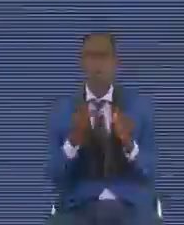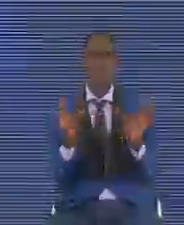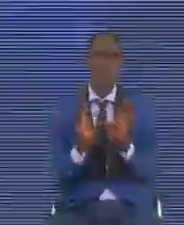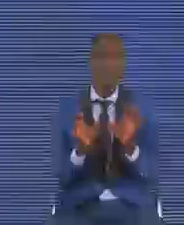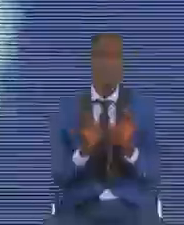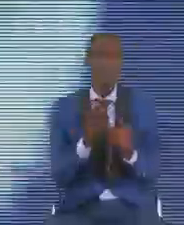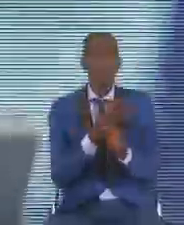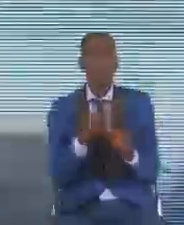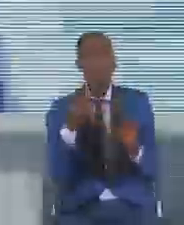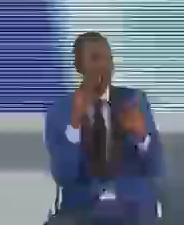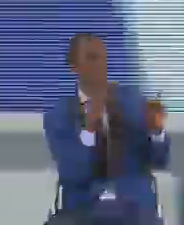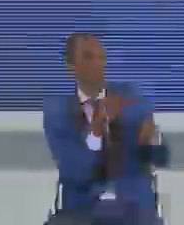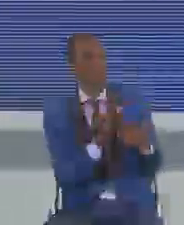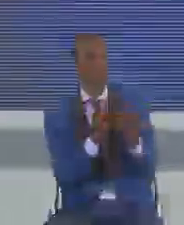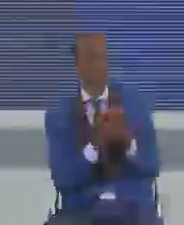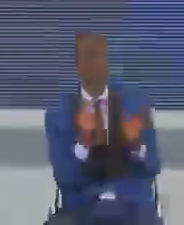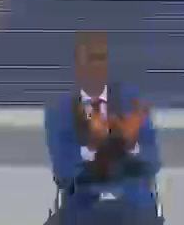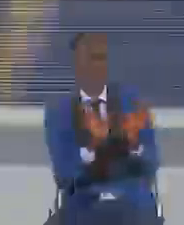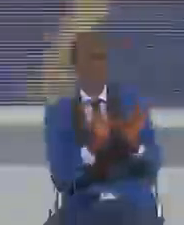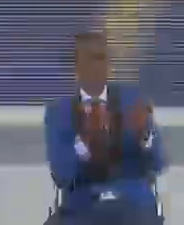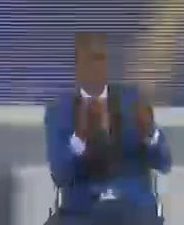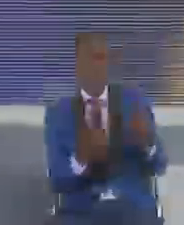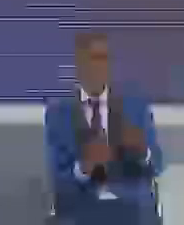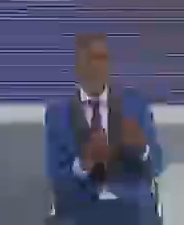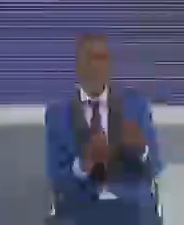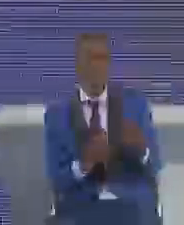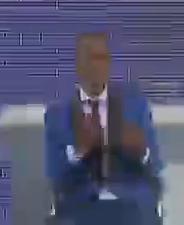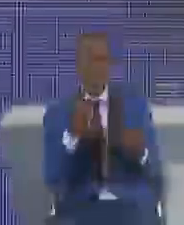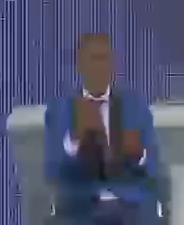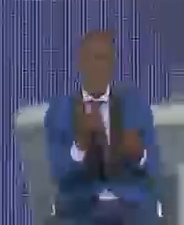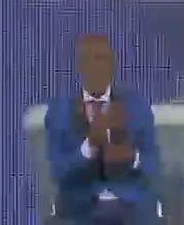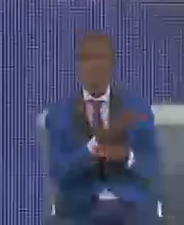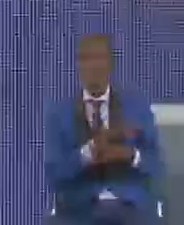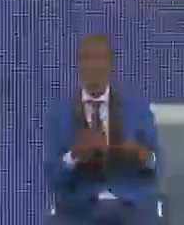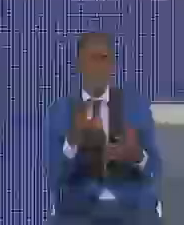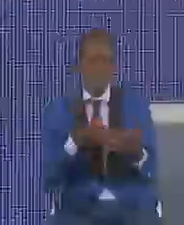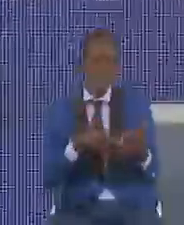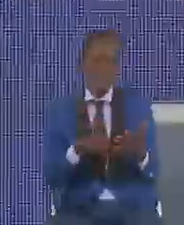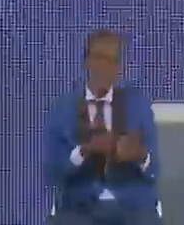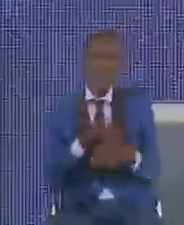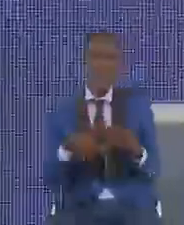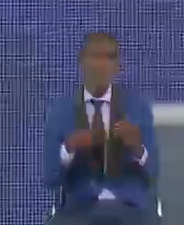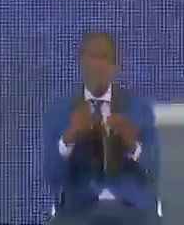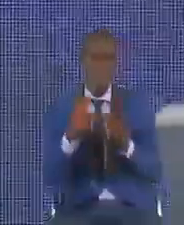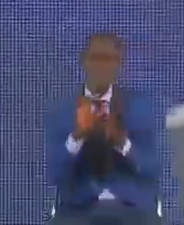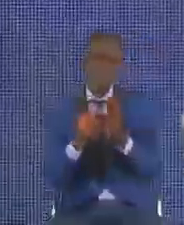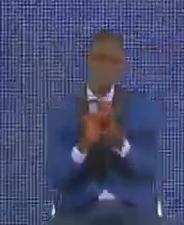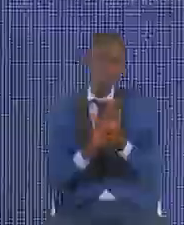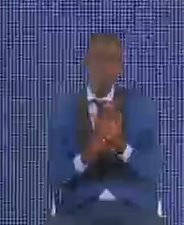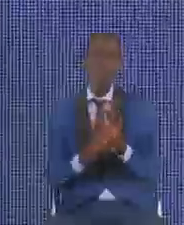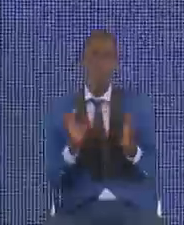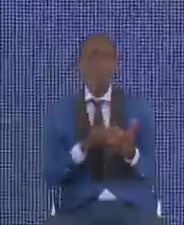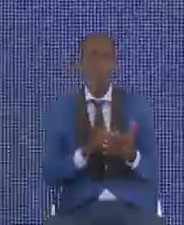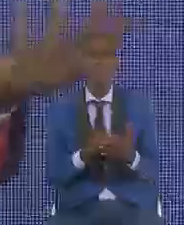that certificate came, you didn't read anything about those subjects where you had distinction. And